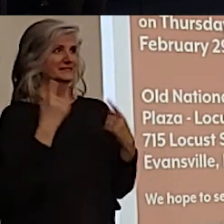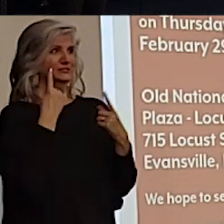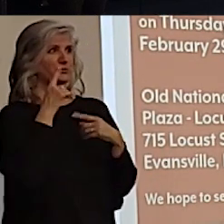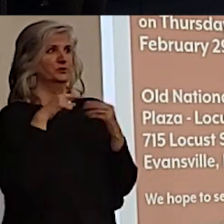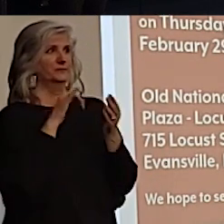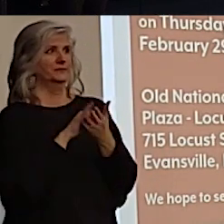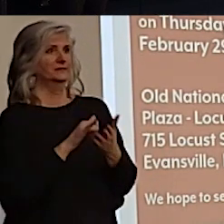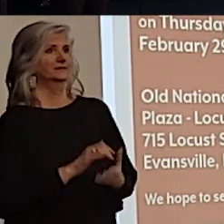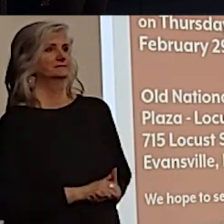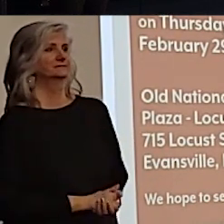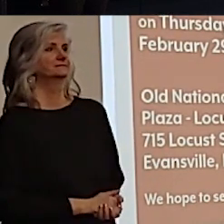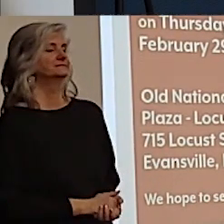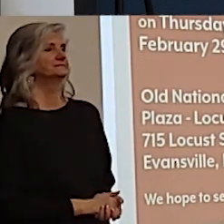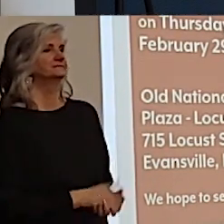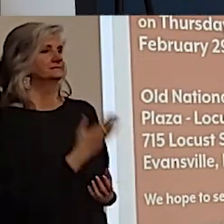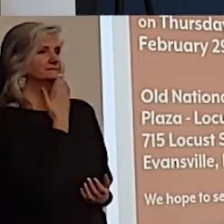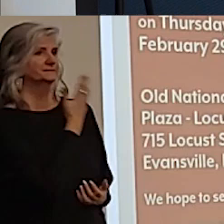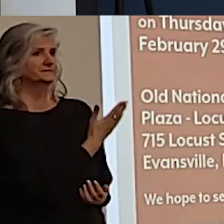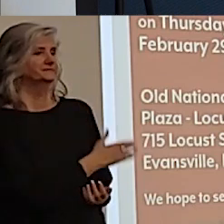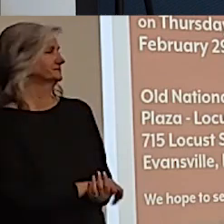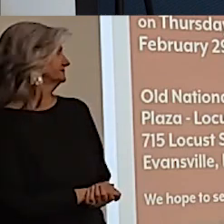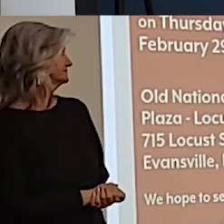about it. Thank you.